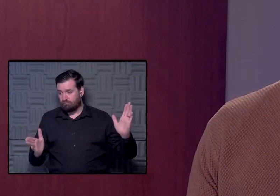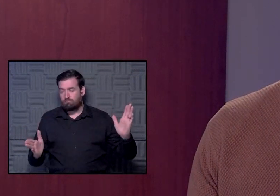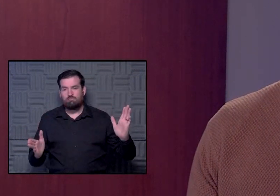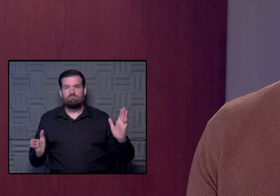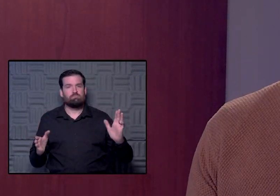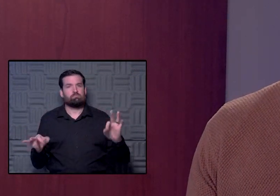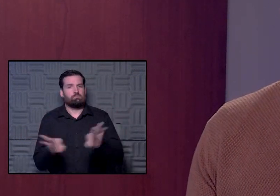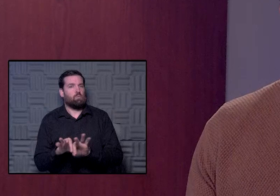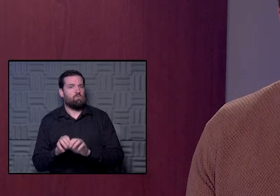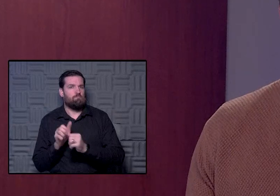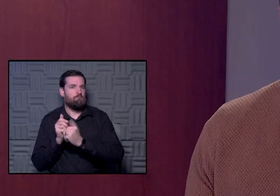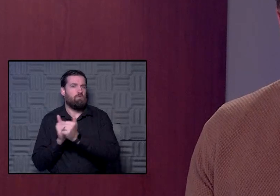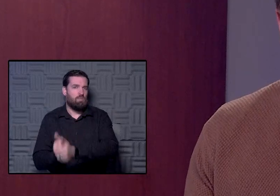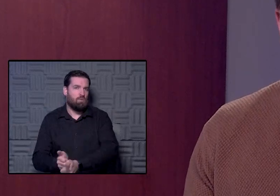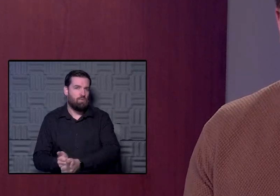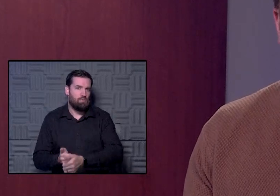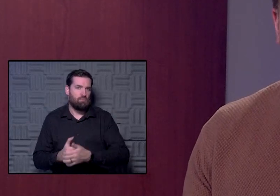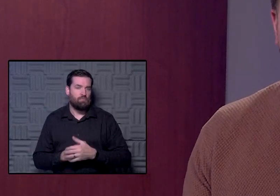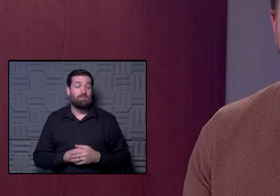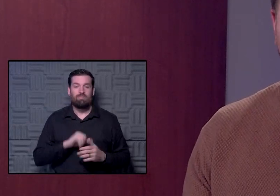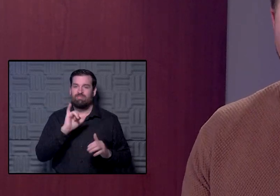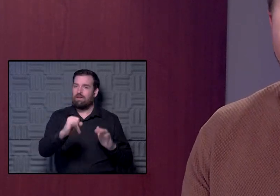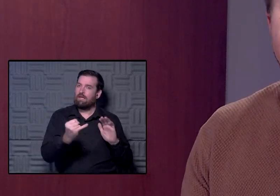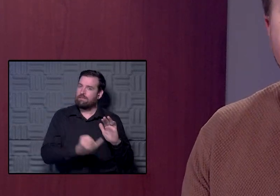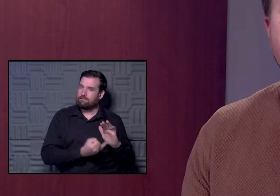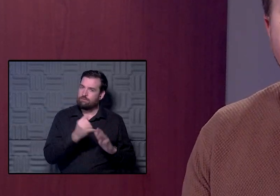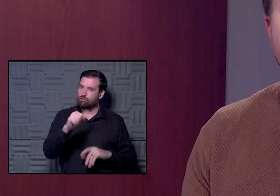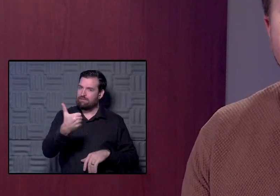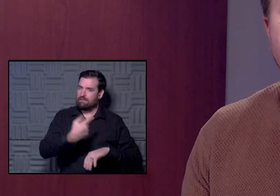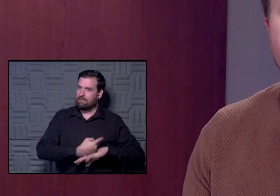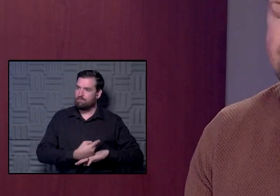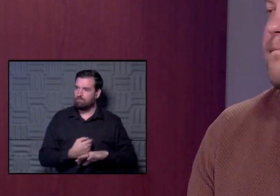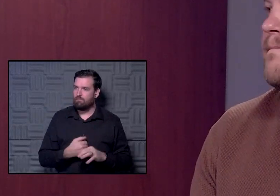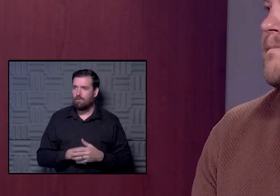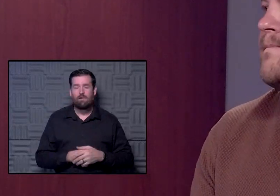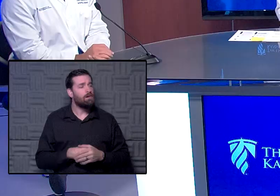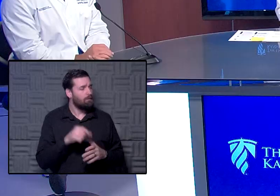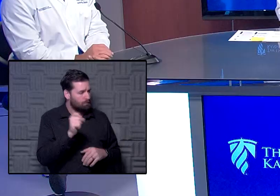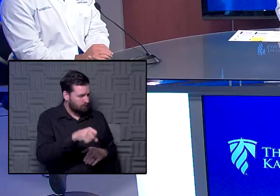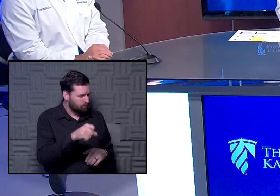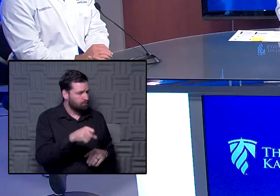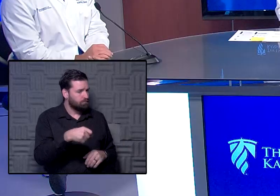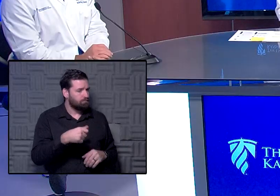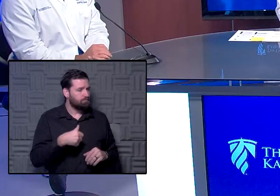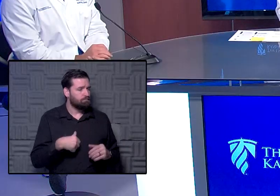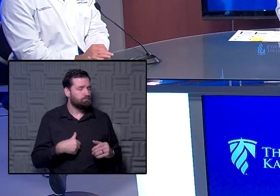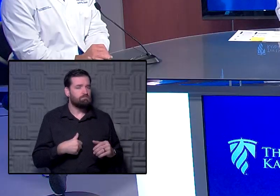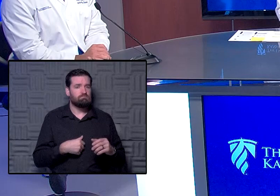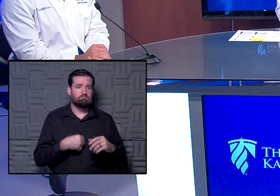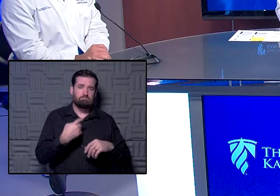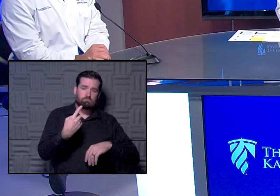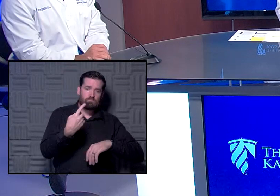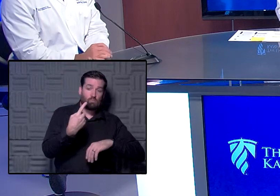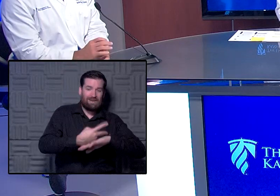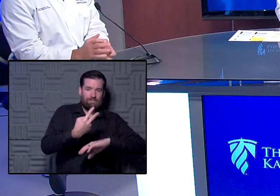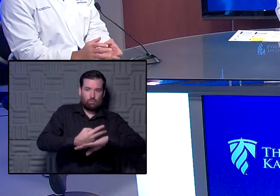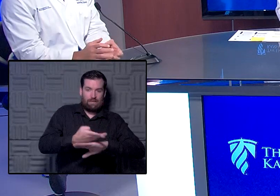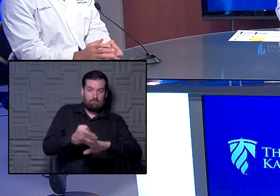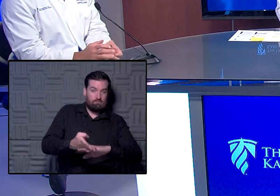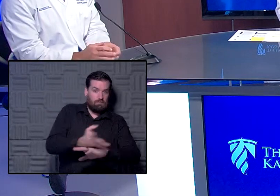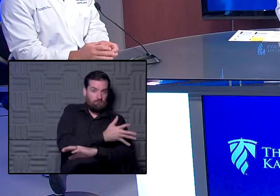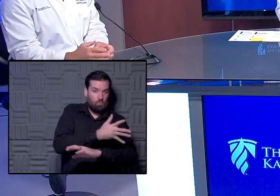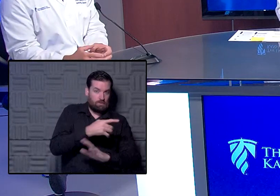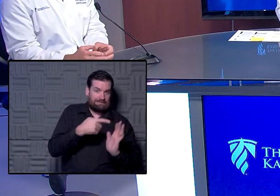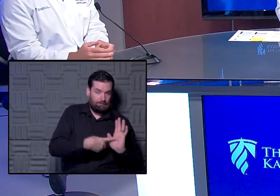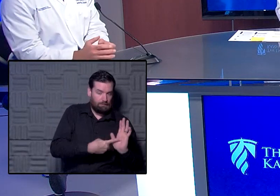critical for you to follow that isolation. Yeah, we would really say probably 1 to 2 days prior to symptoms is when you're